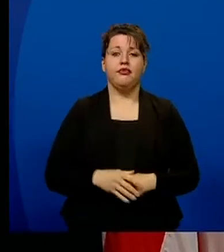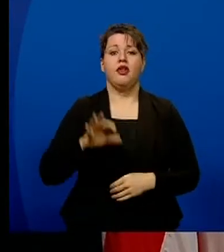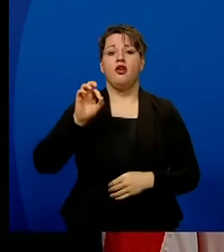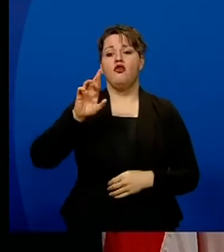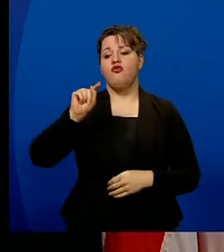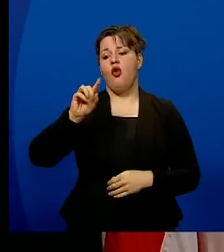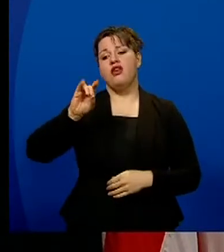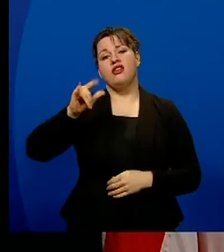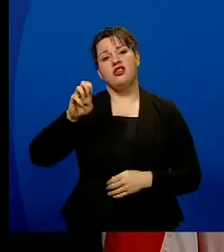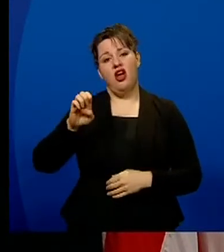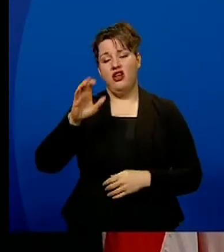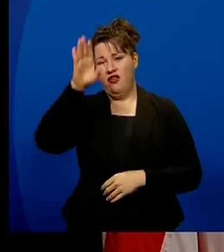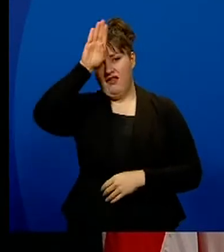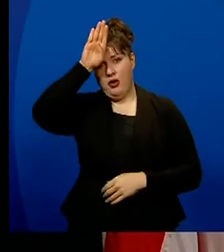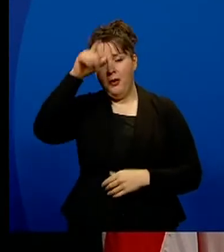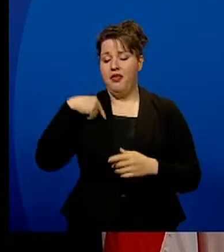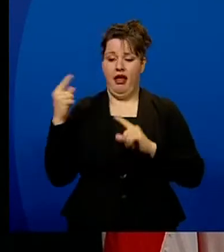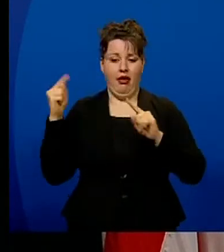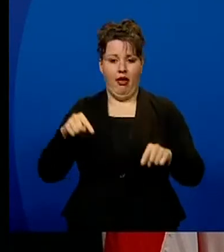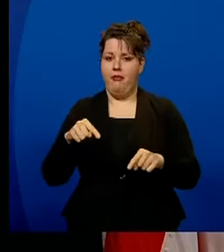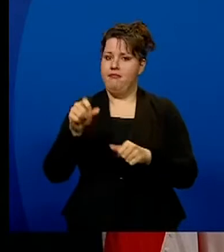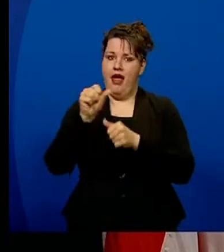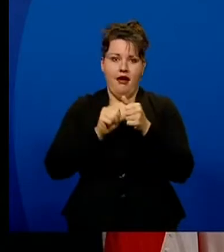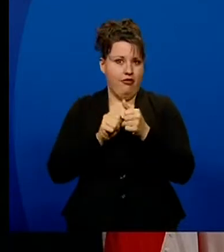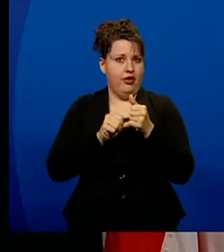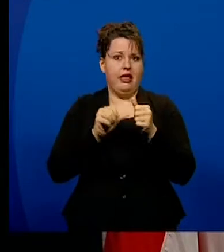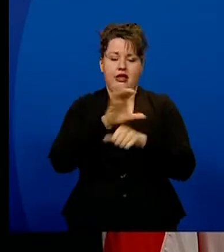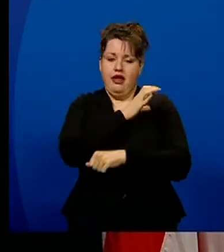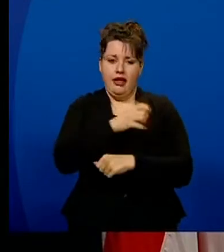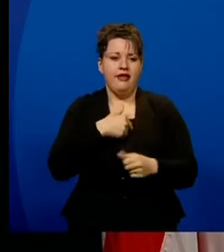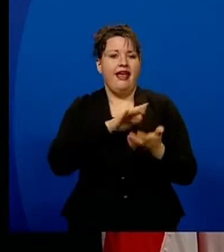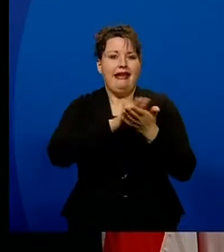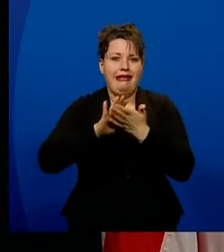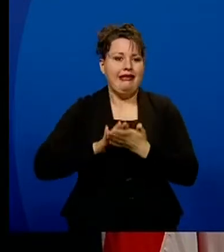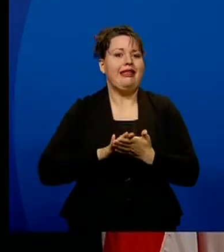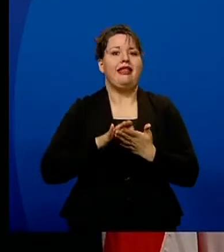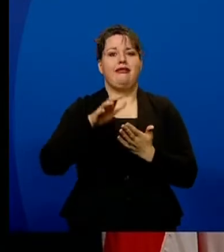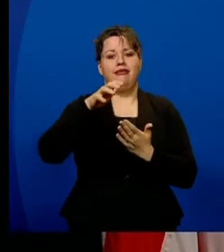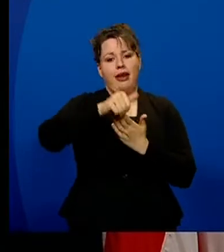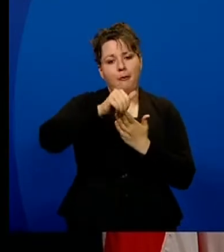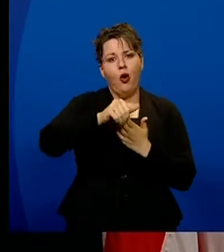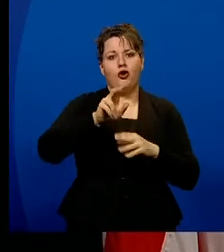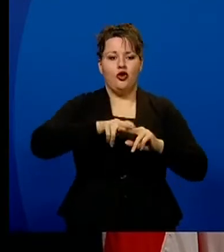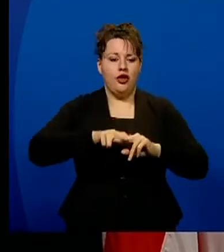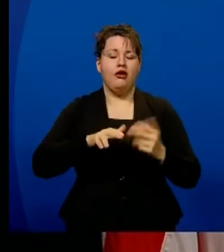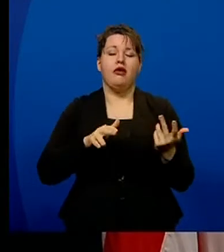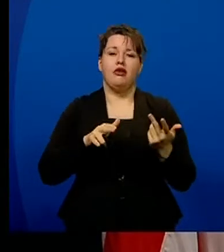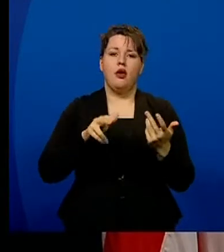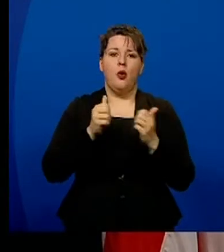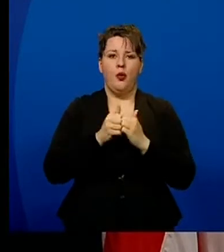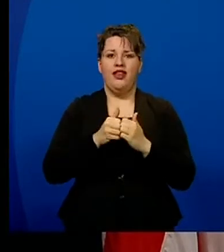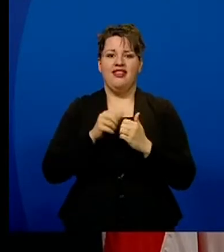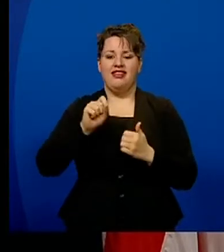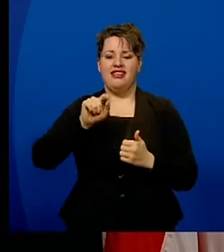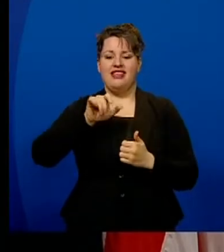Fire Department is on site at every clinic. They sanitize chairs and clipboards with the Victory electrostatic